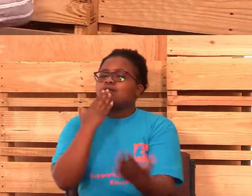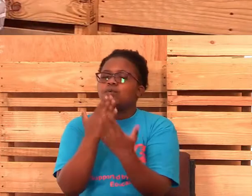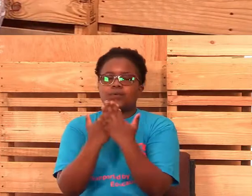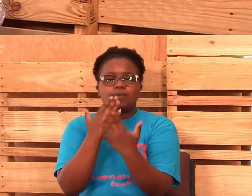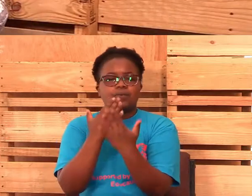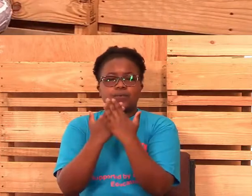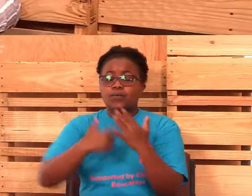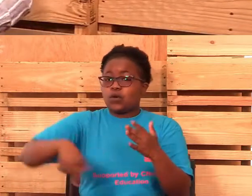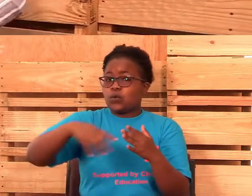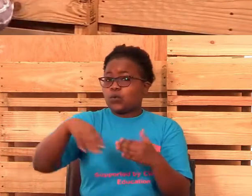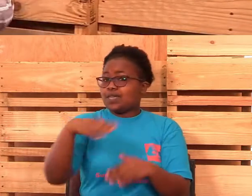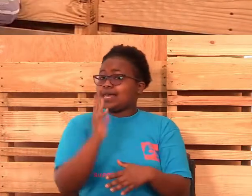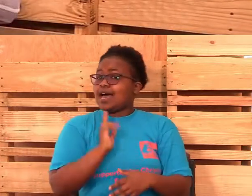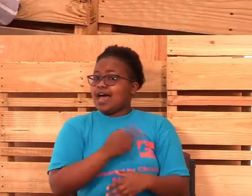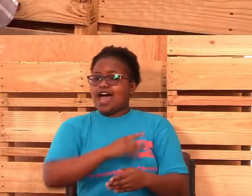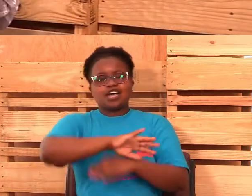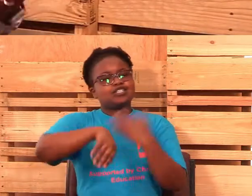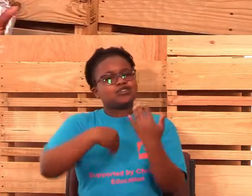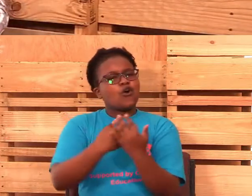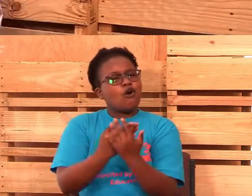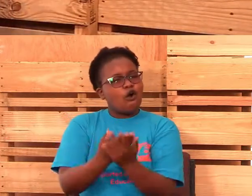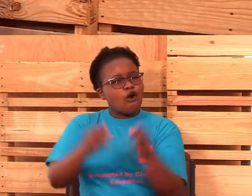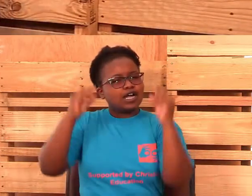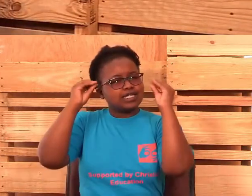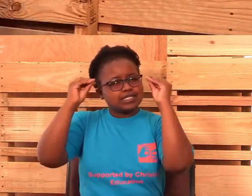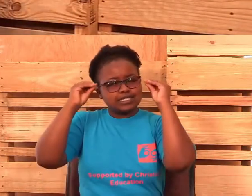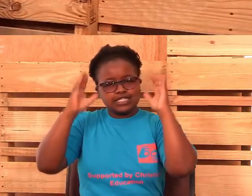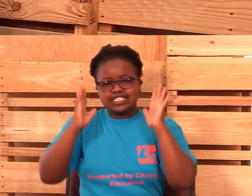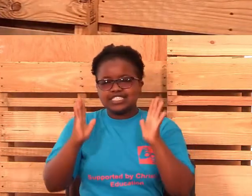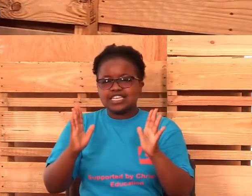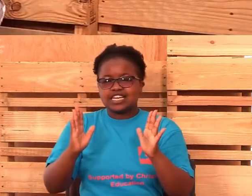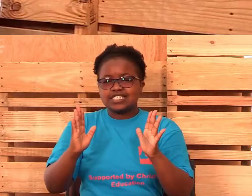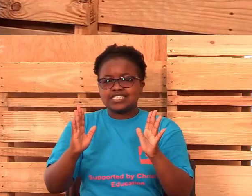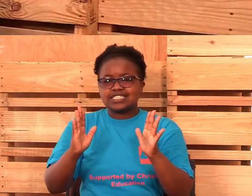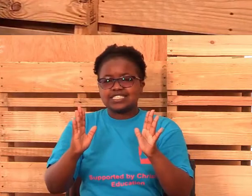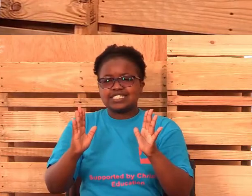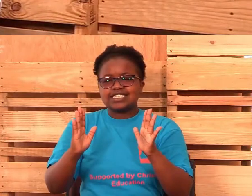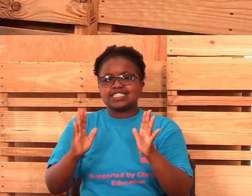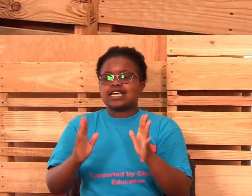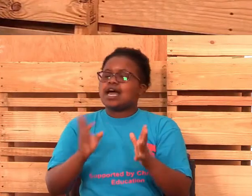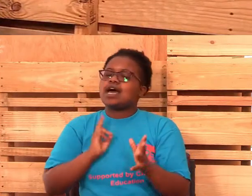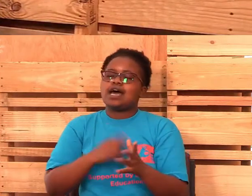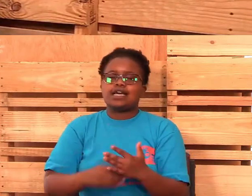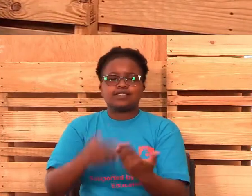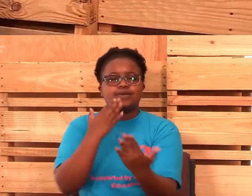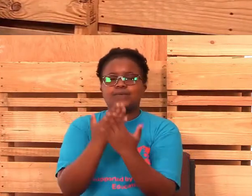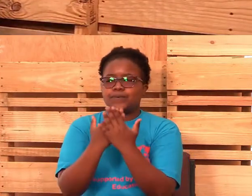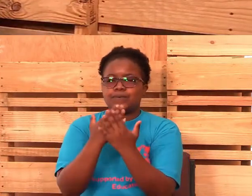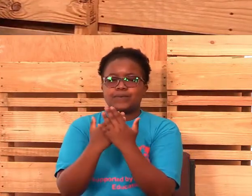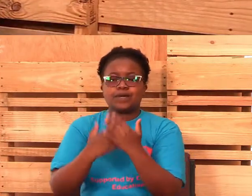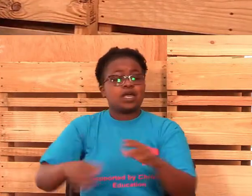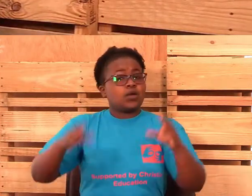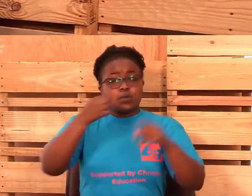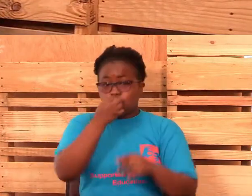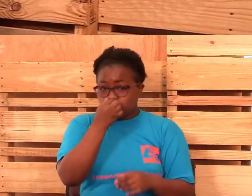appreciate with Pumbaa and all the teachers in our children ministry, we really, really appreciate you. And we